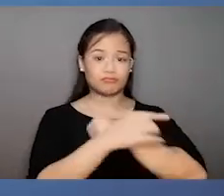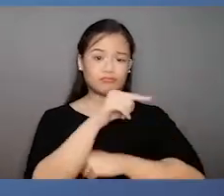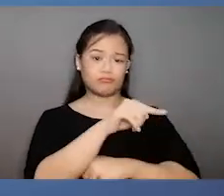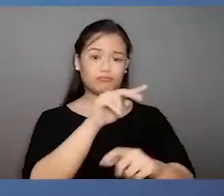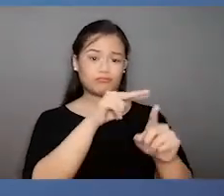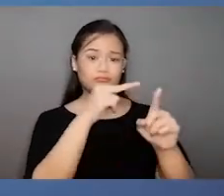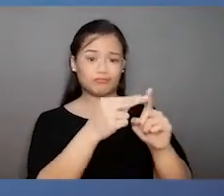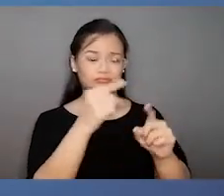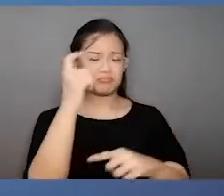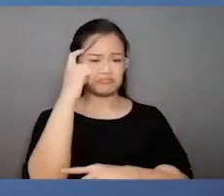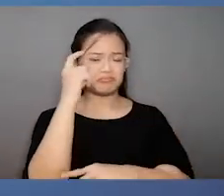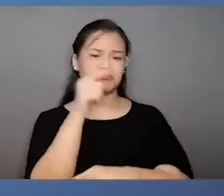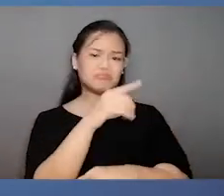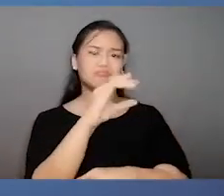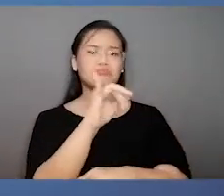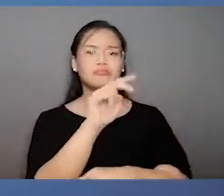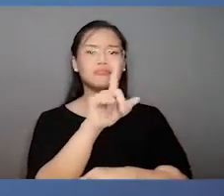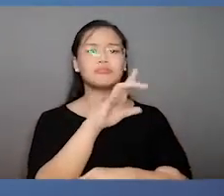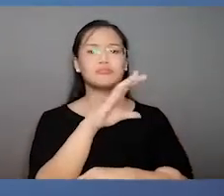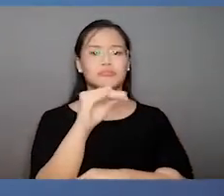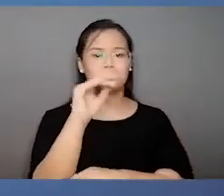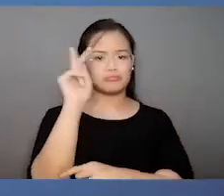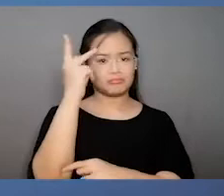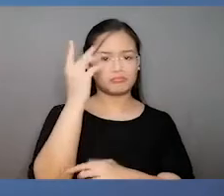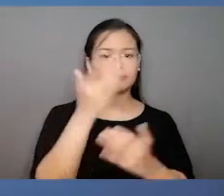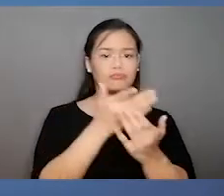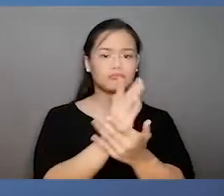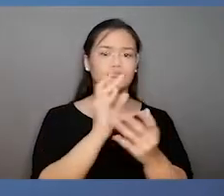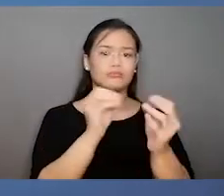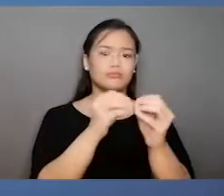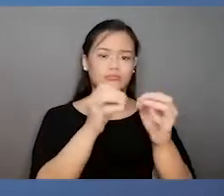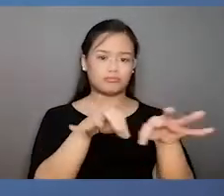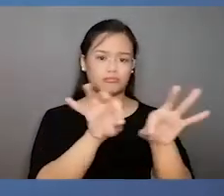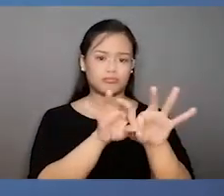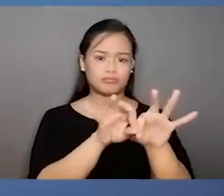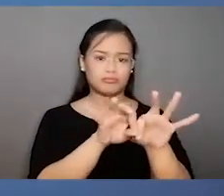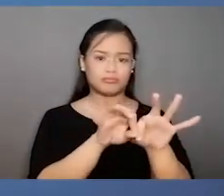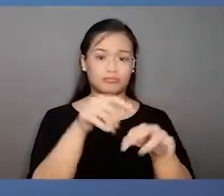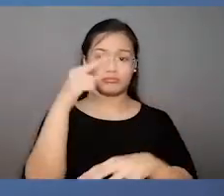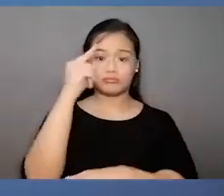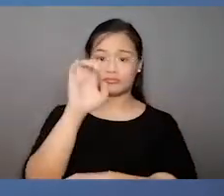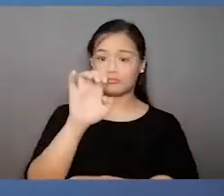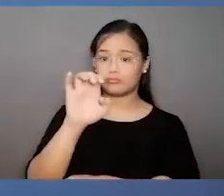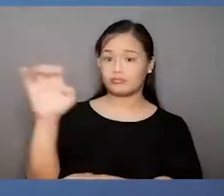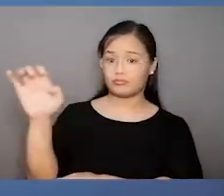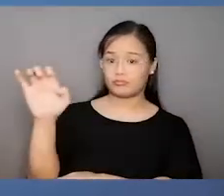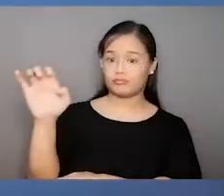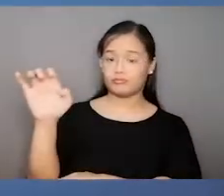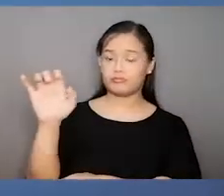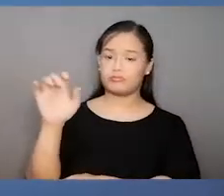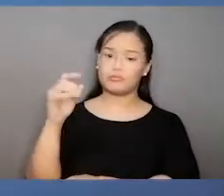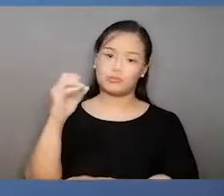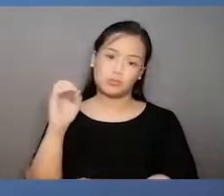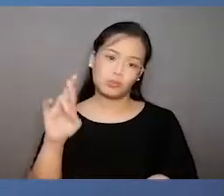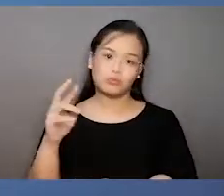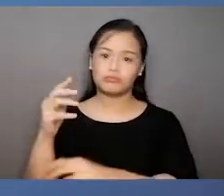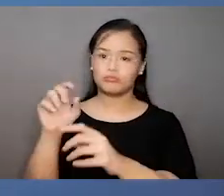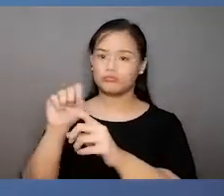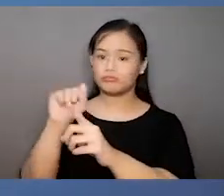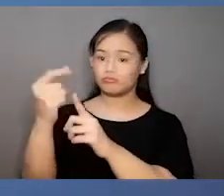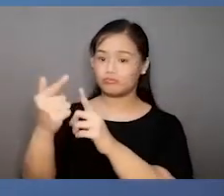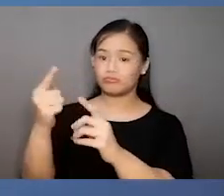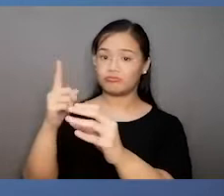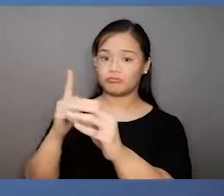and political rights are more important. For the East, or the socialist and communist countries, they think